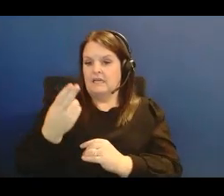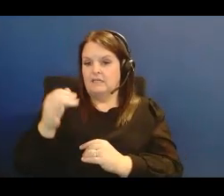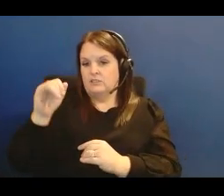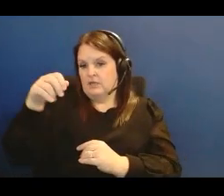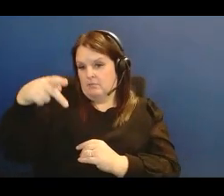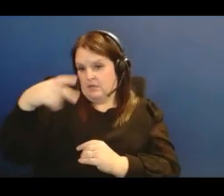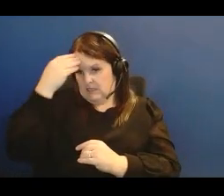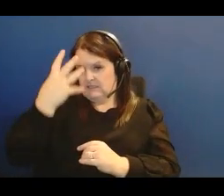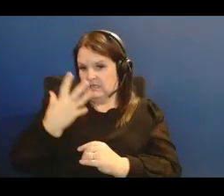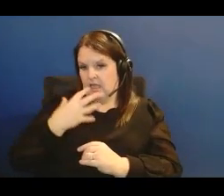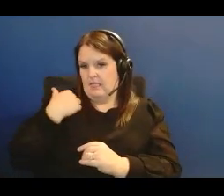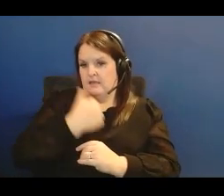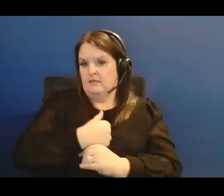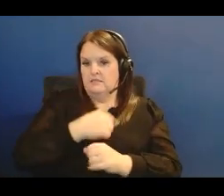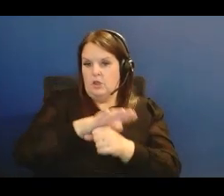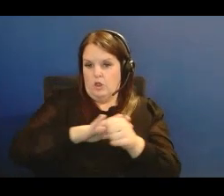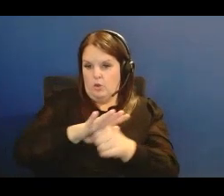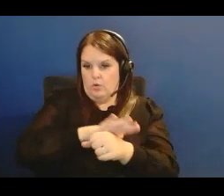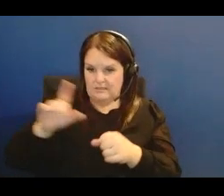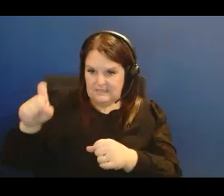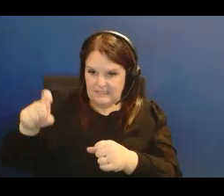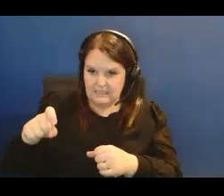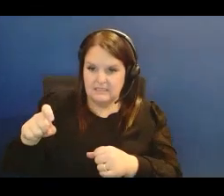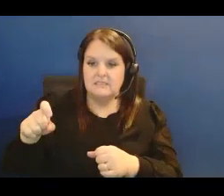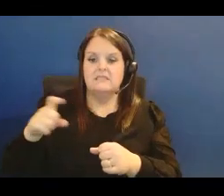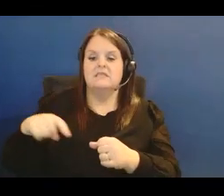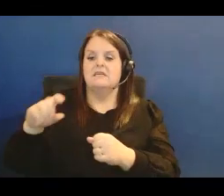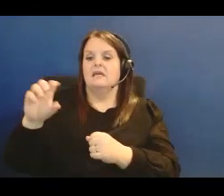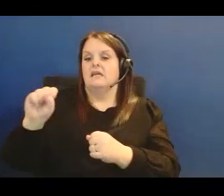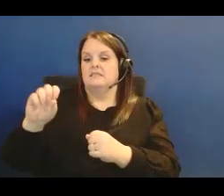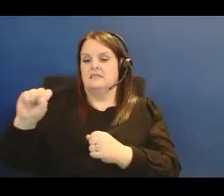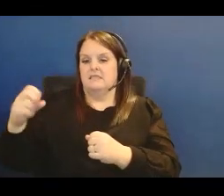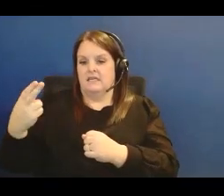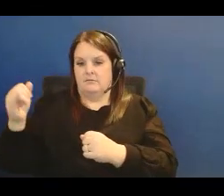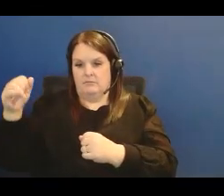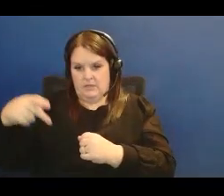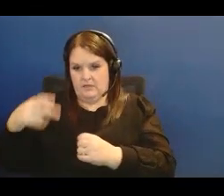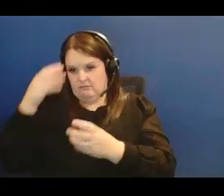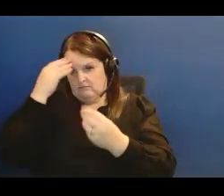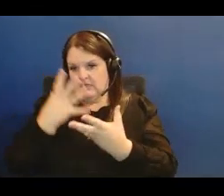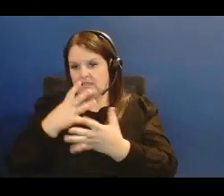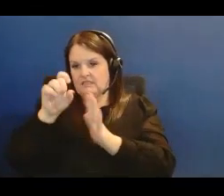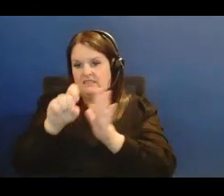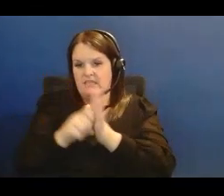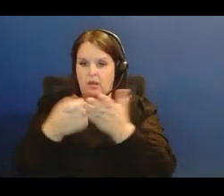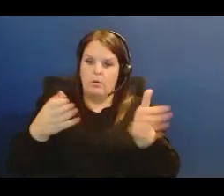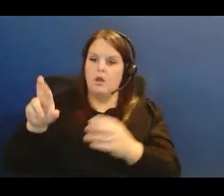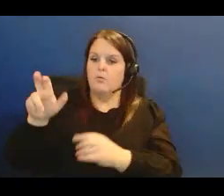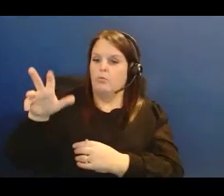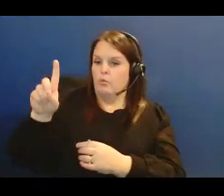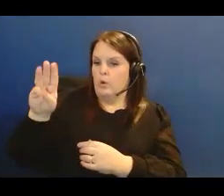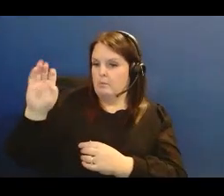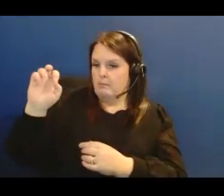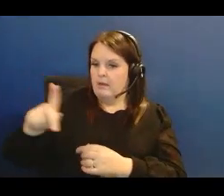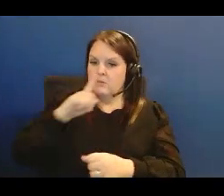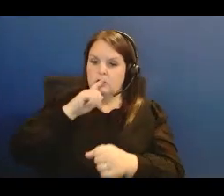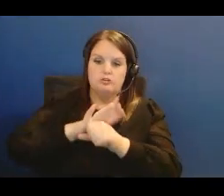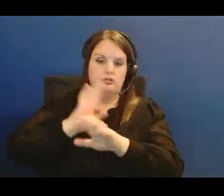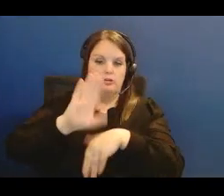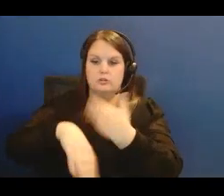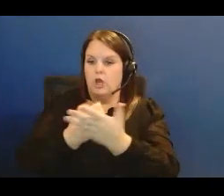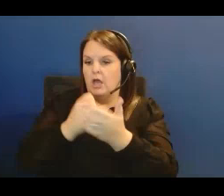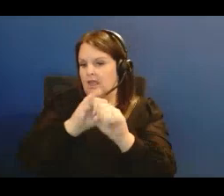us what is the local need, the SHIP provides a statewide roadmap. It ensures every agency